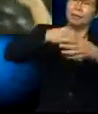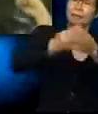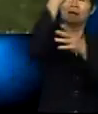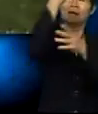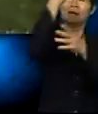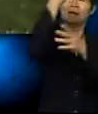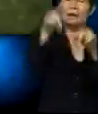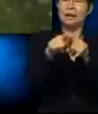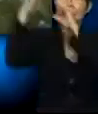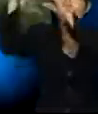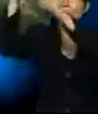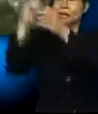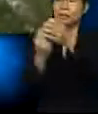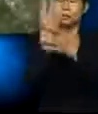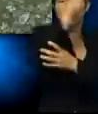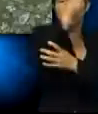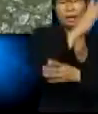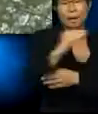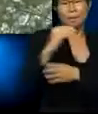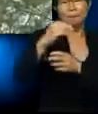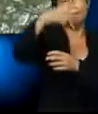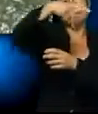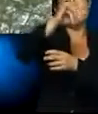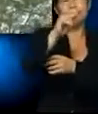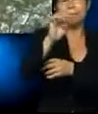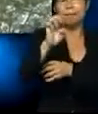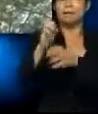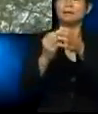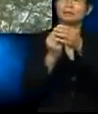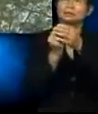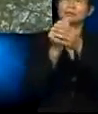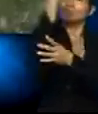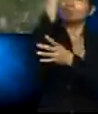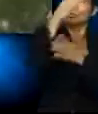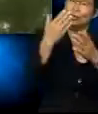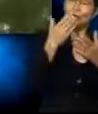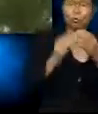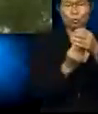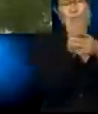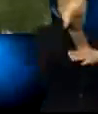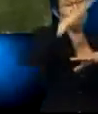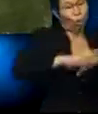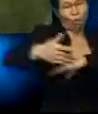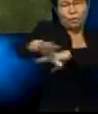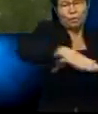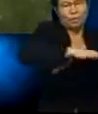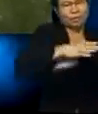Plants like the coconut trees and pine trees grow well on the beach.